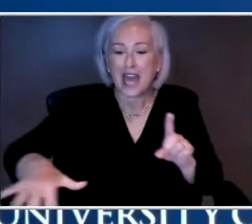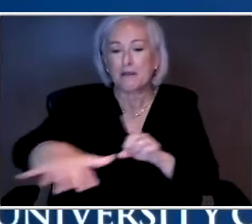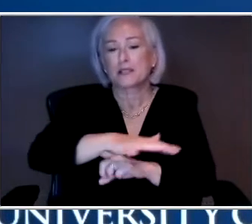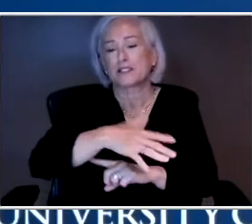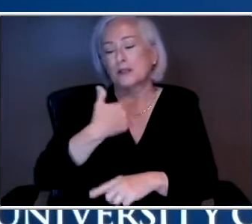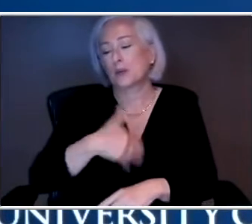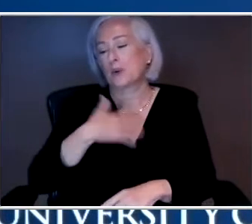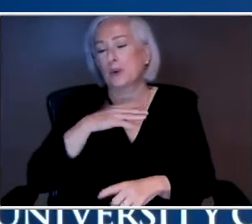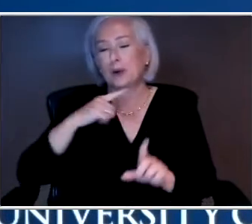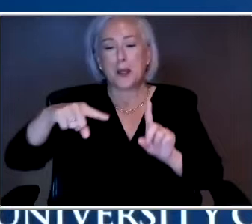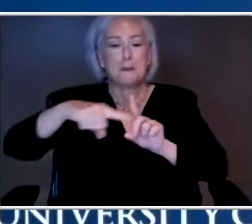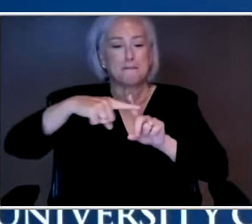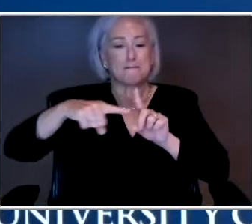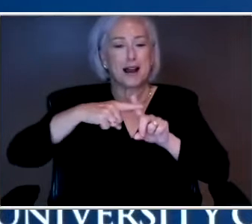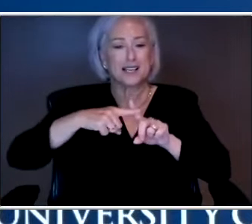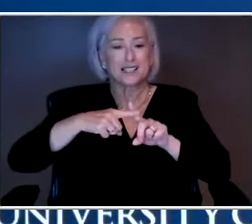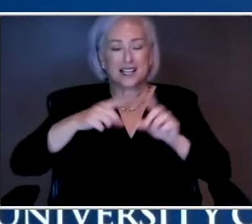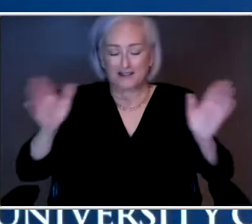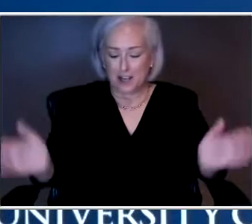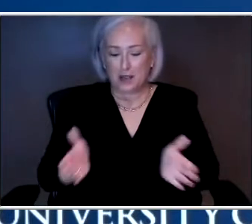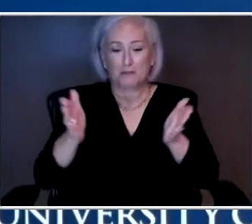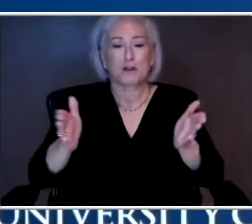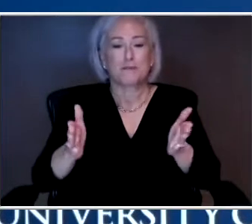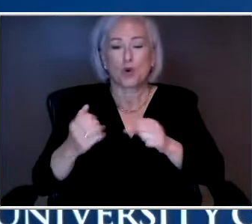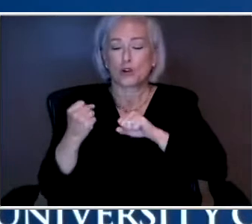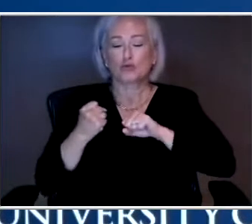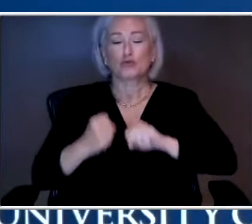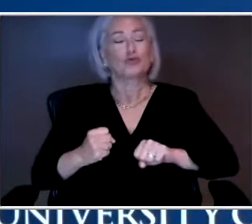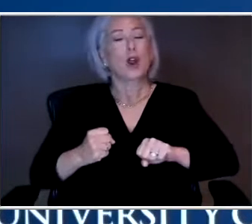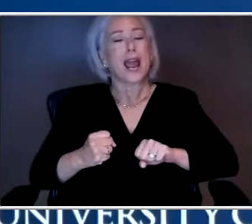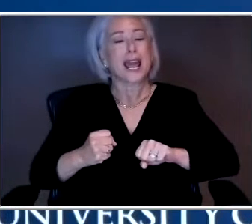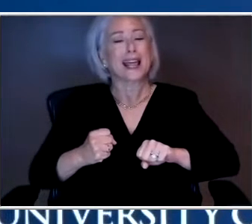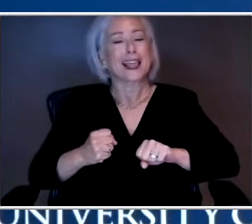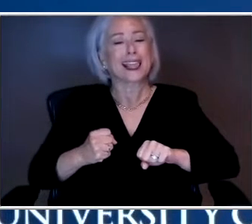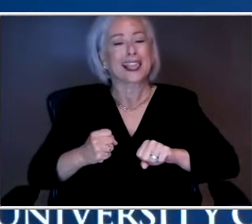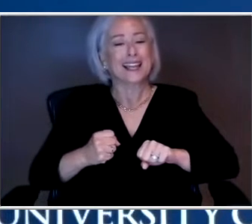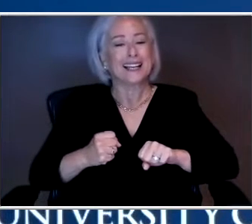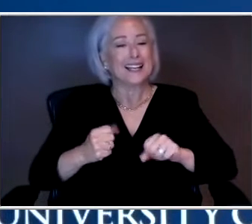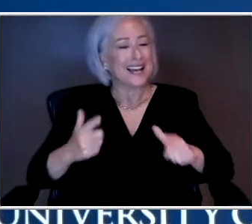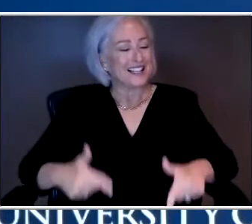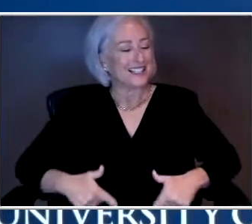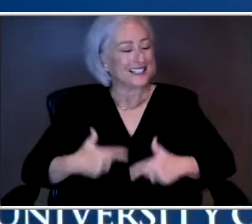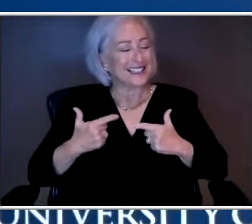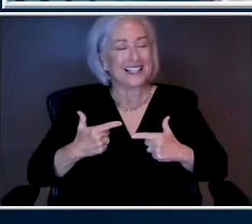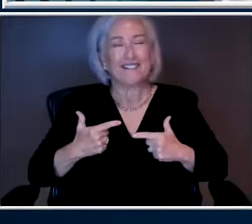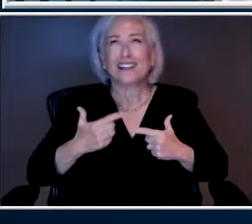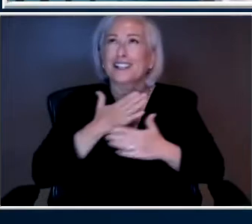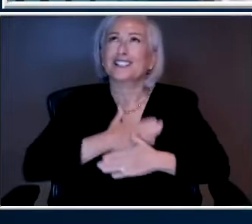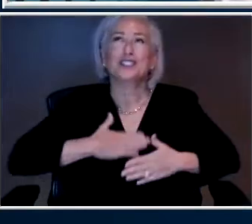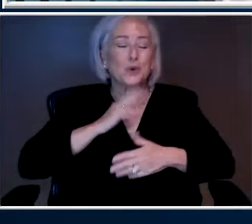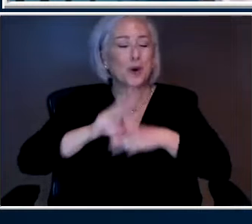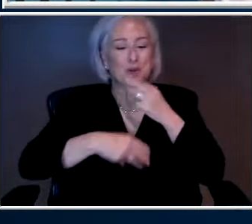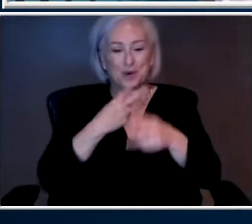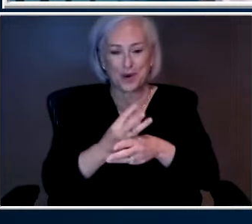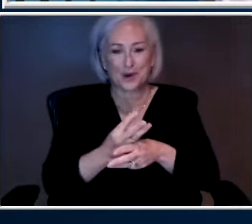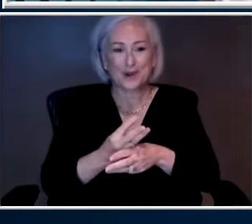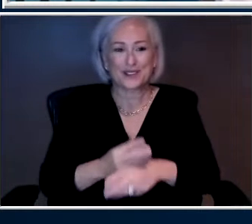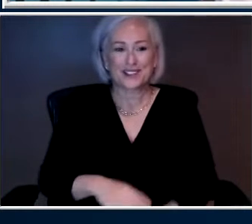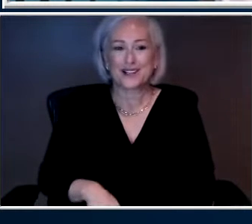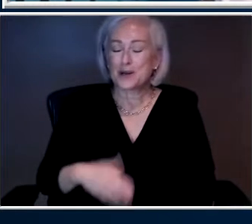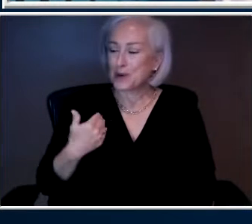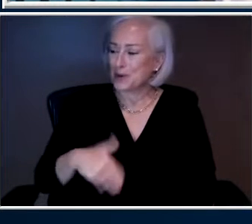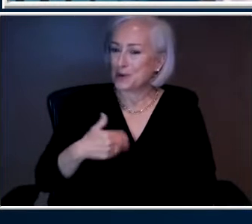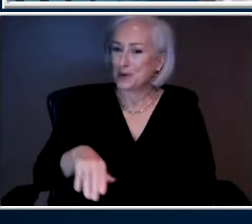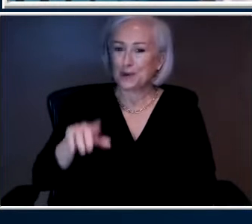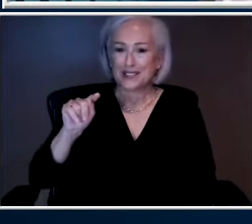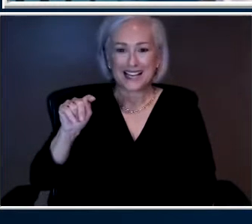and promoting strength and just living in this world. Oh, so Taylor it's really Swift good. got to you. You're a little bit of a Swiftie. I like